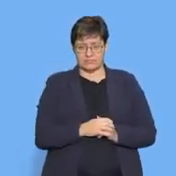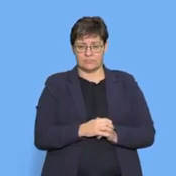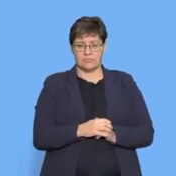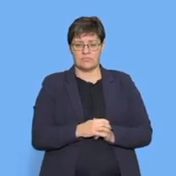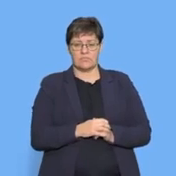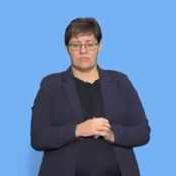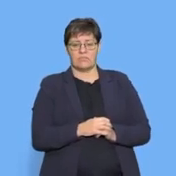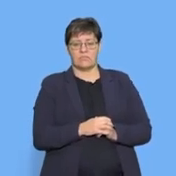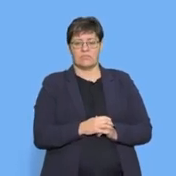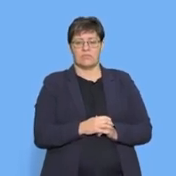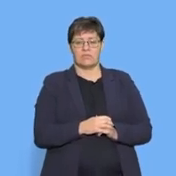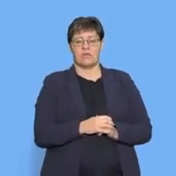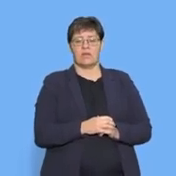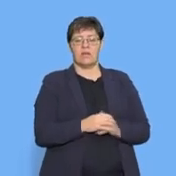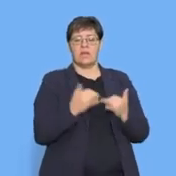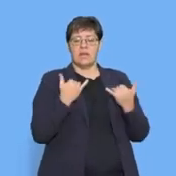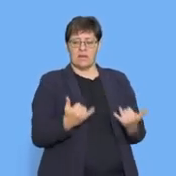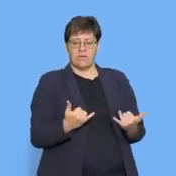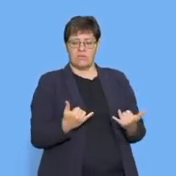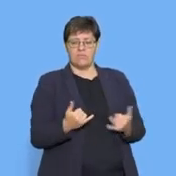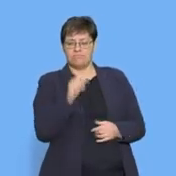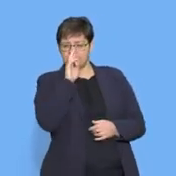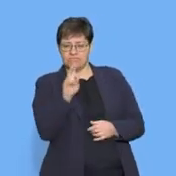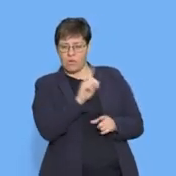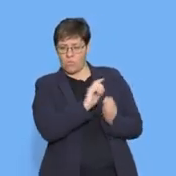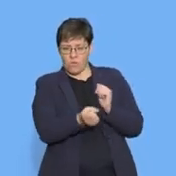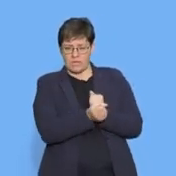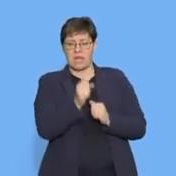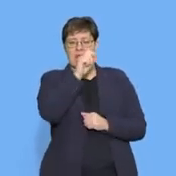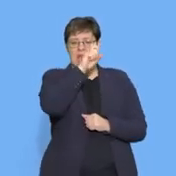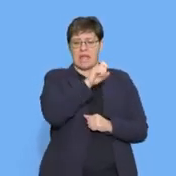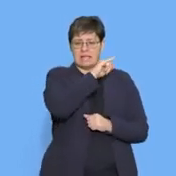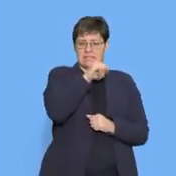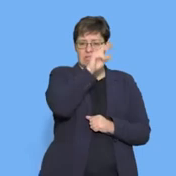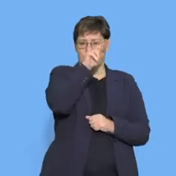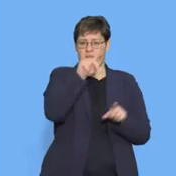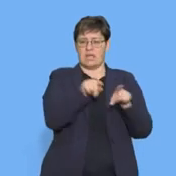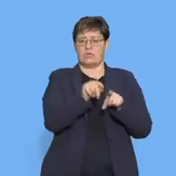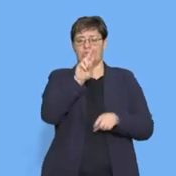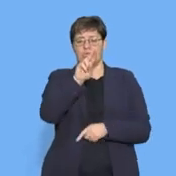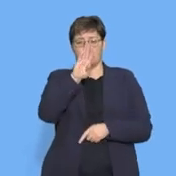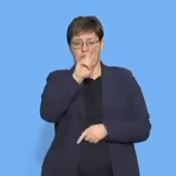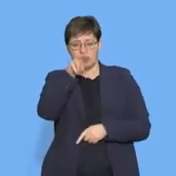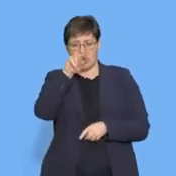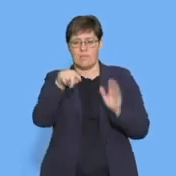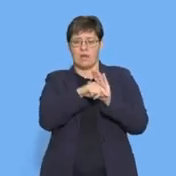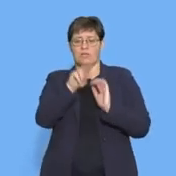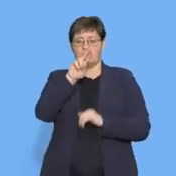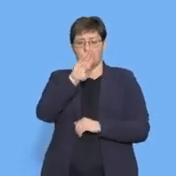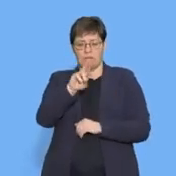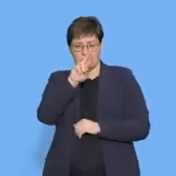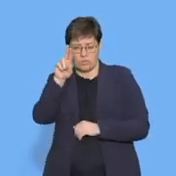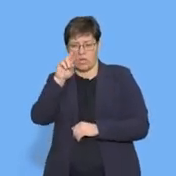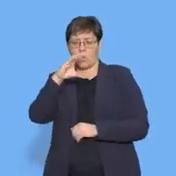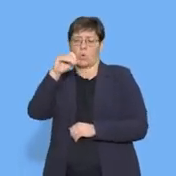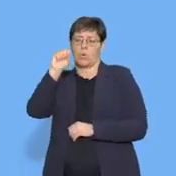squared. And now you'll notice we can see what? It's quite obvious to see there's going to be a common factor. Our common